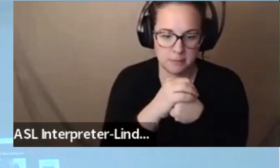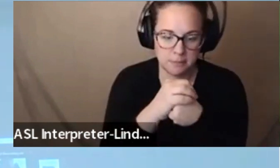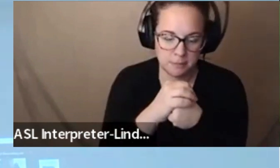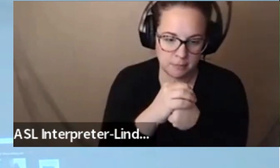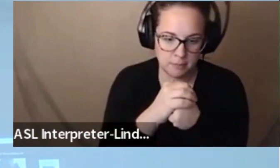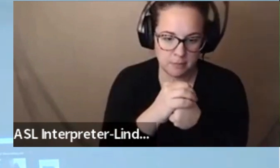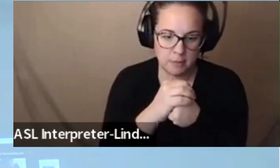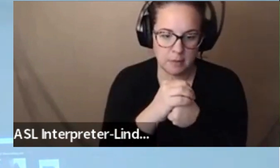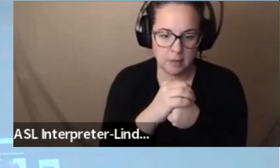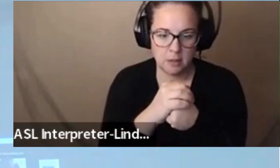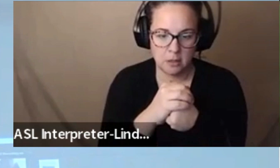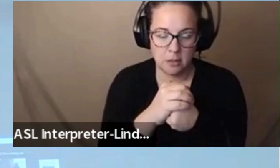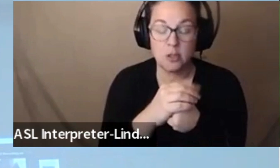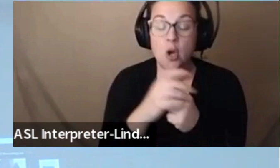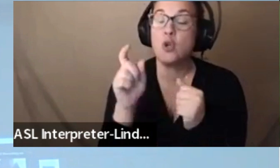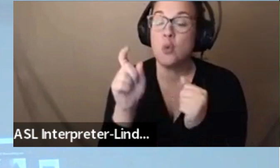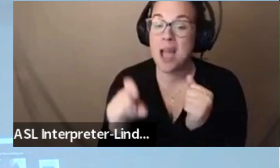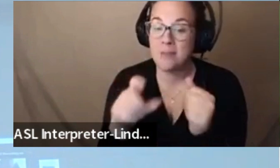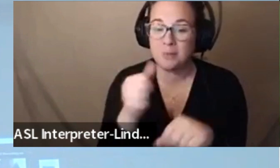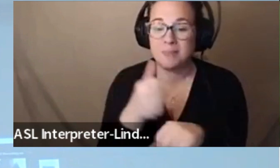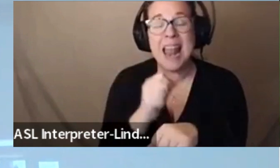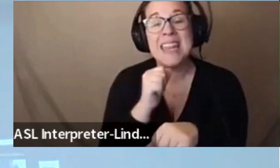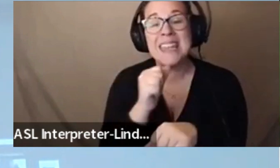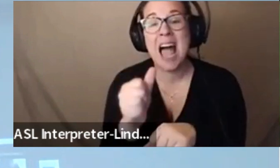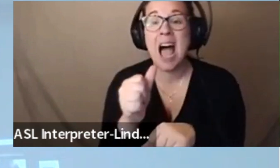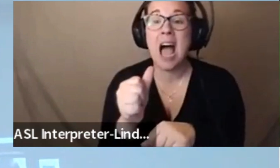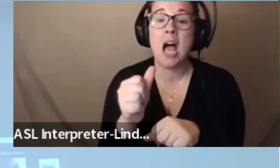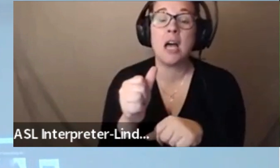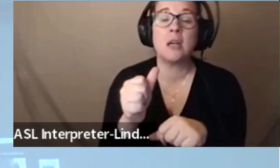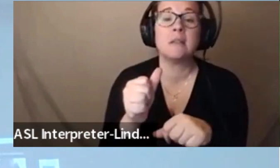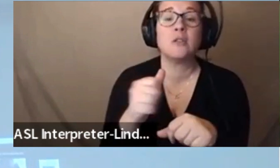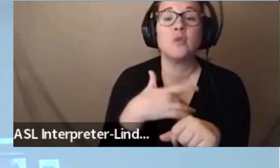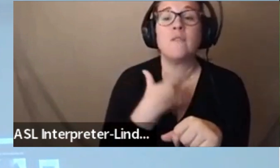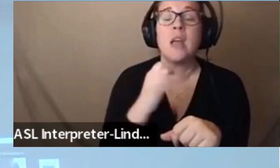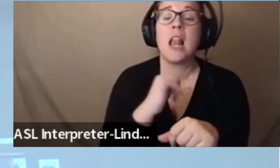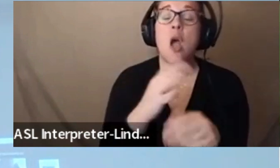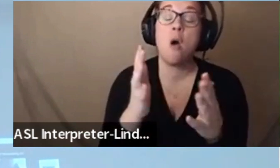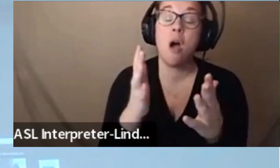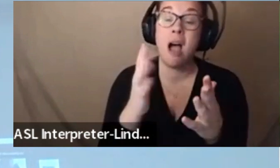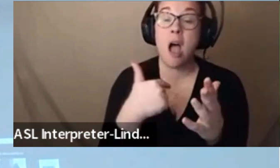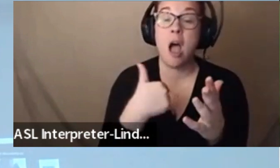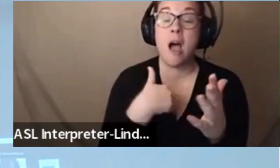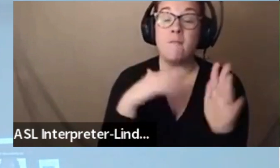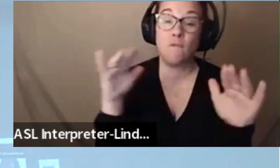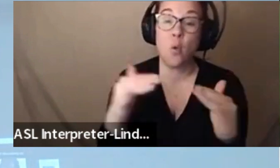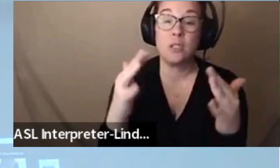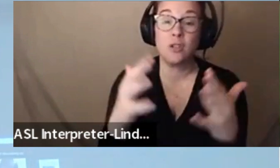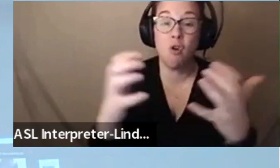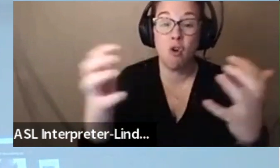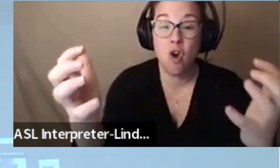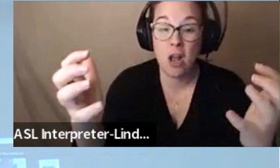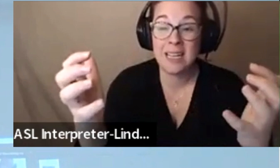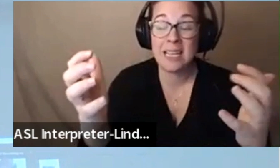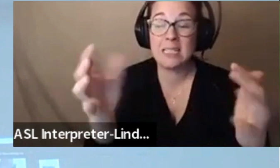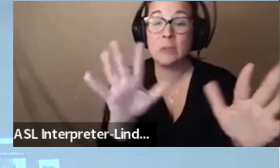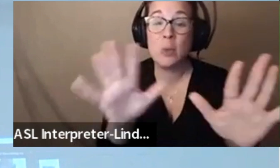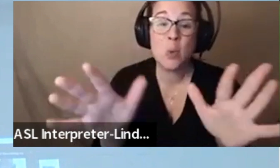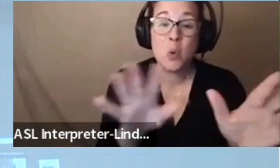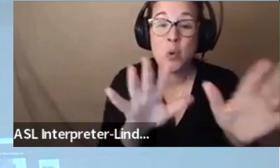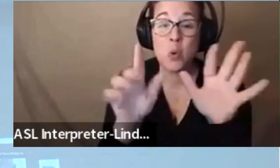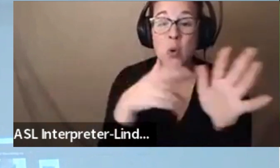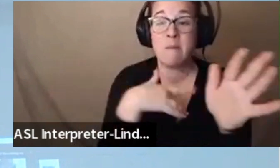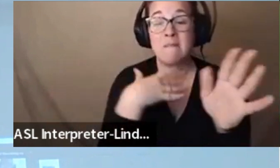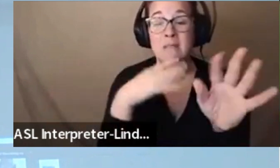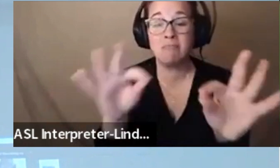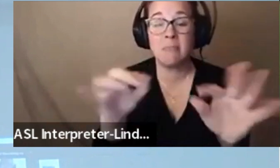into your art not as an audience pleaser, but as an audience, as